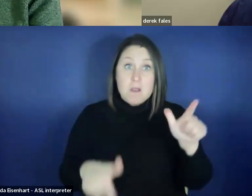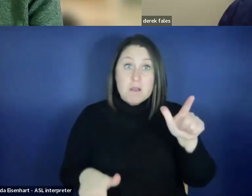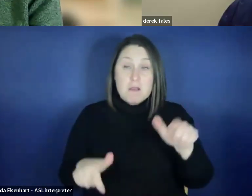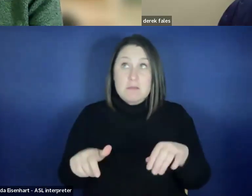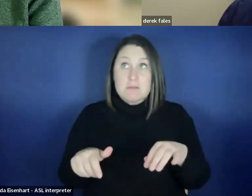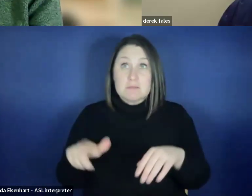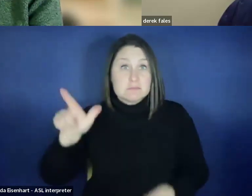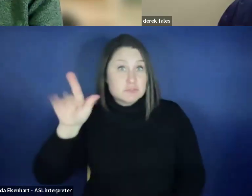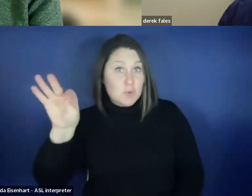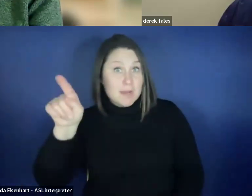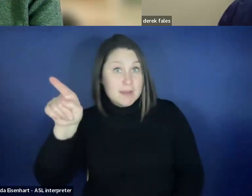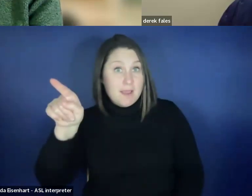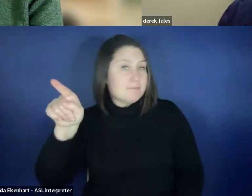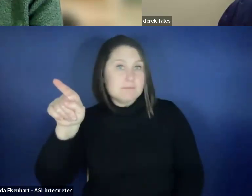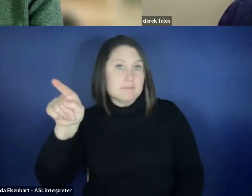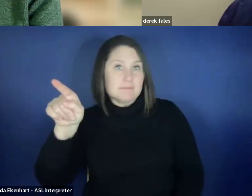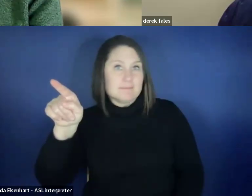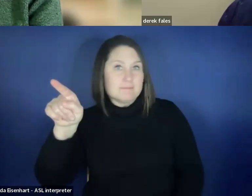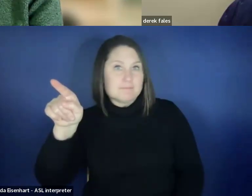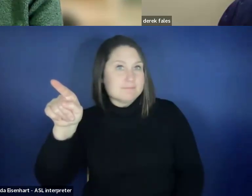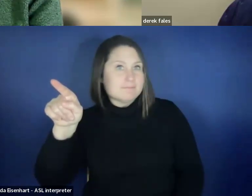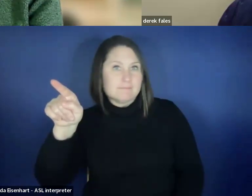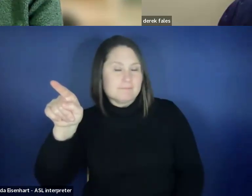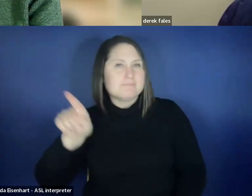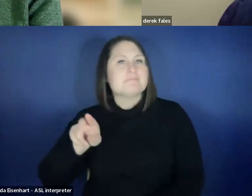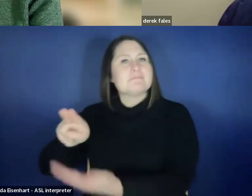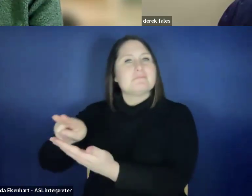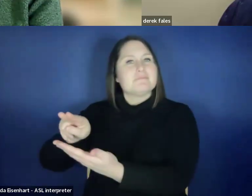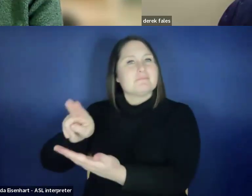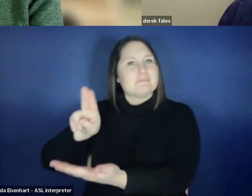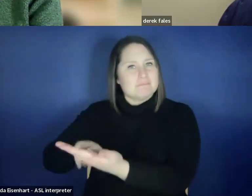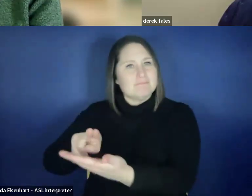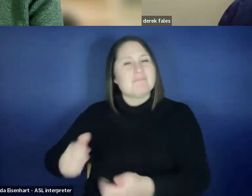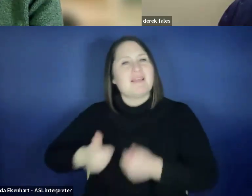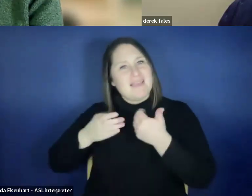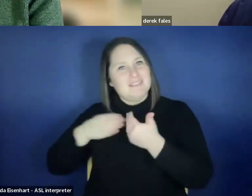would now apply for lifespan and choose services within the lifespan.